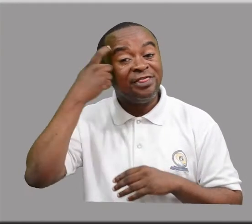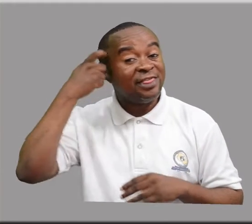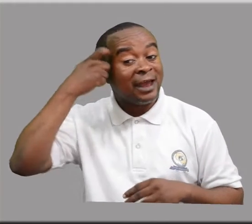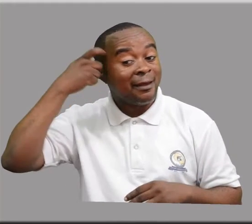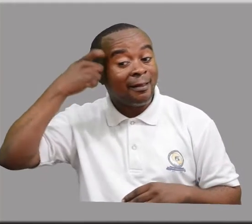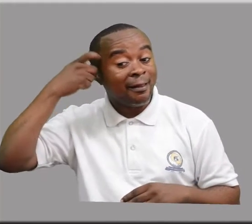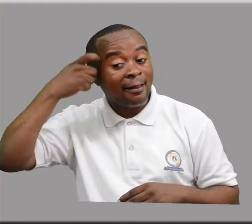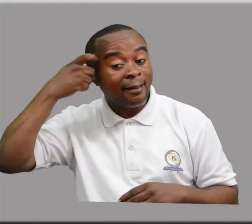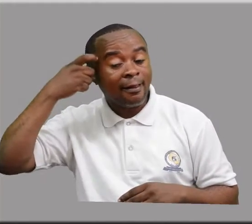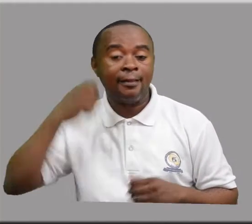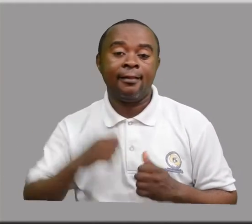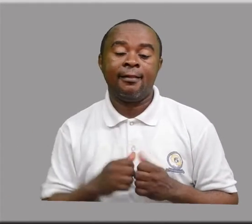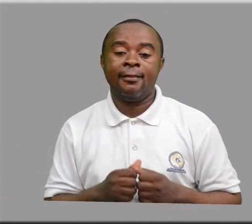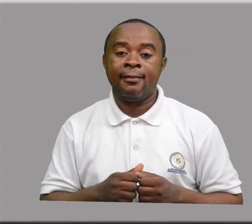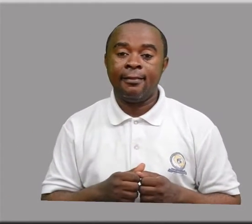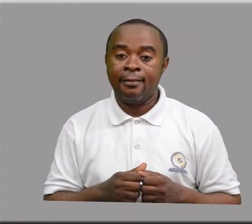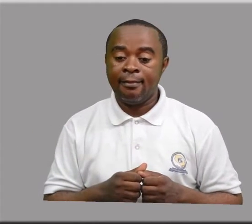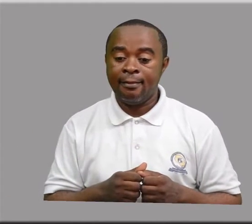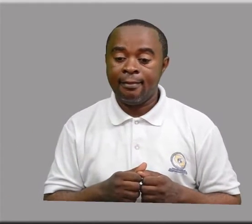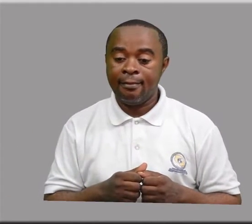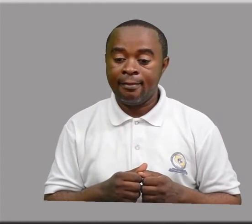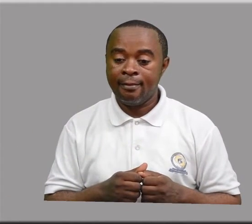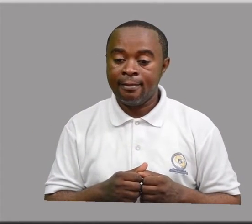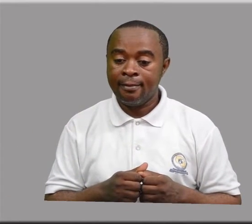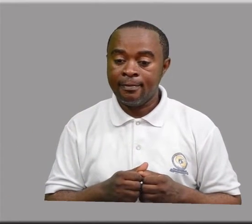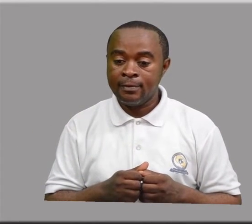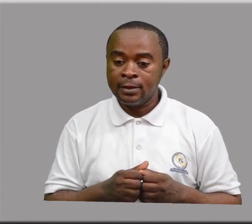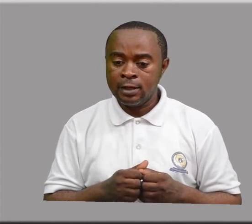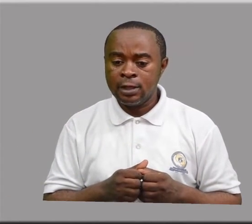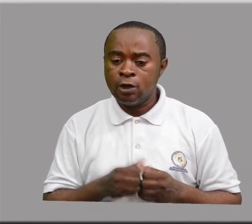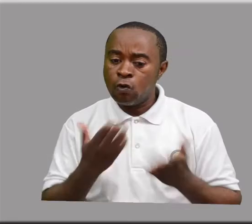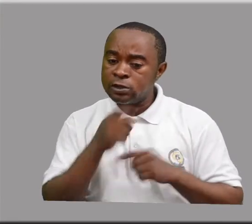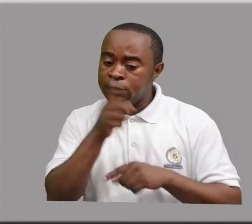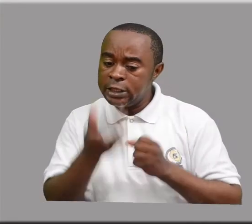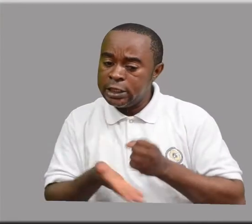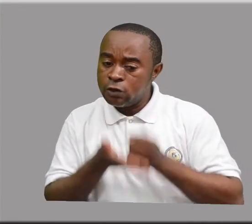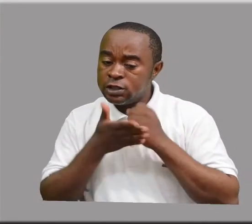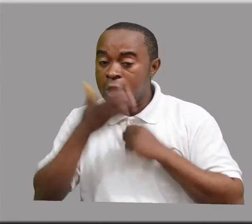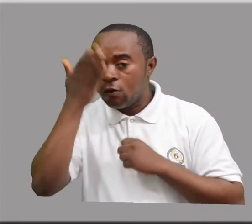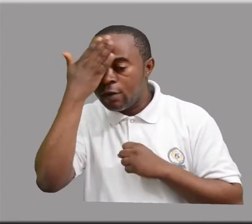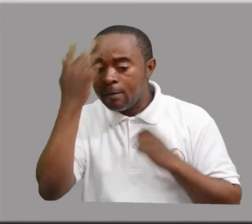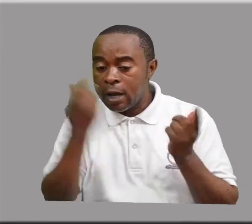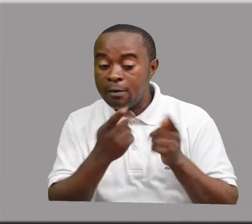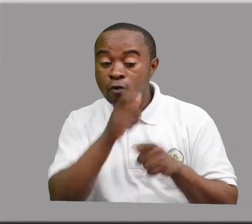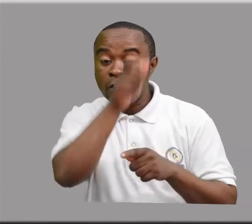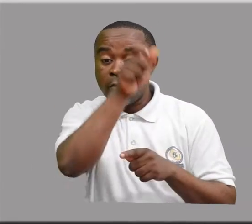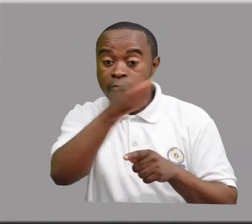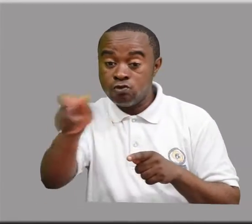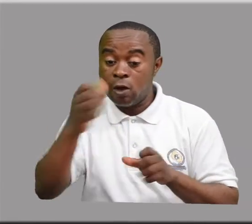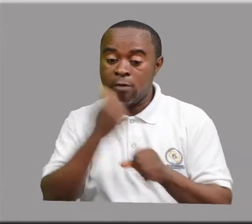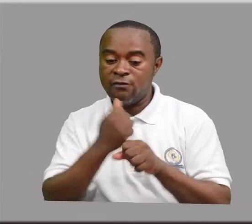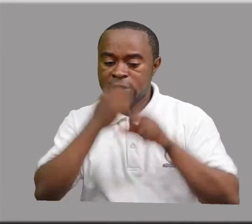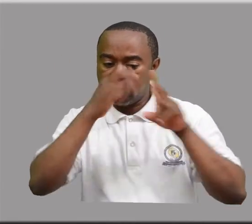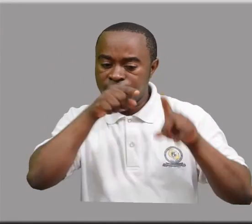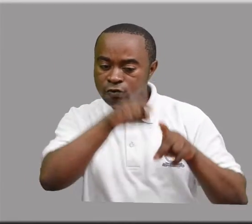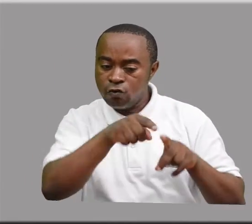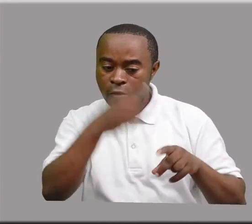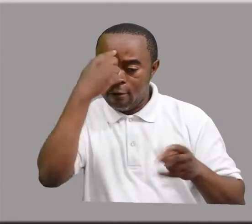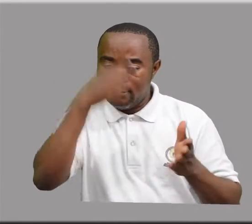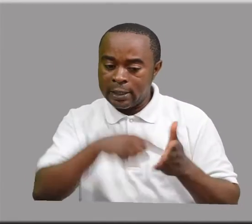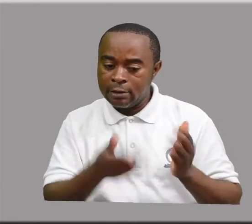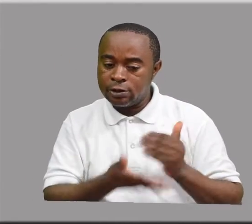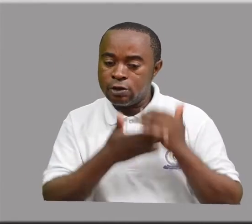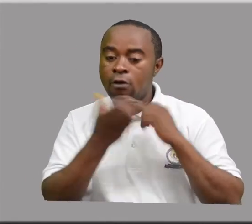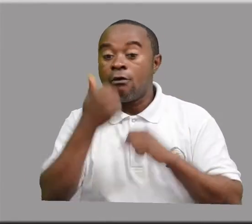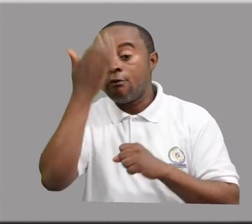are trying to find out if anybody has done that research so that you identify the gap